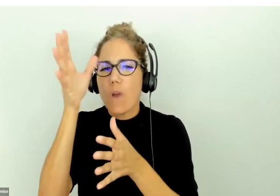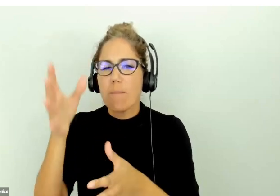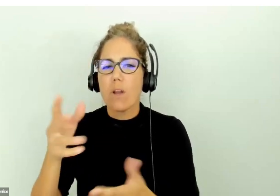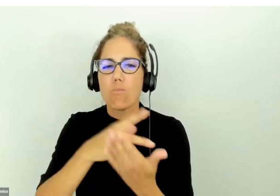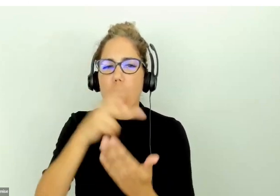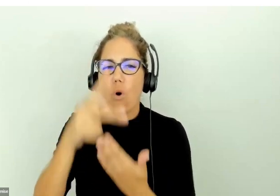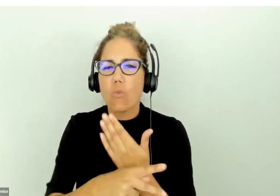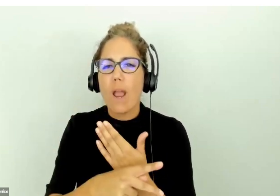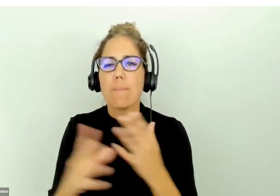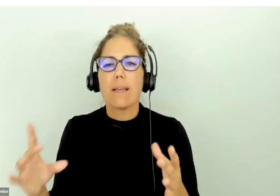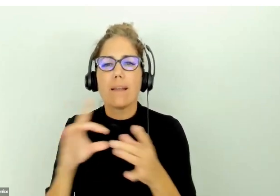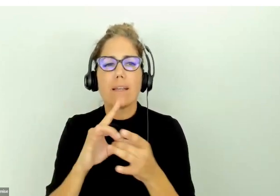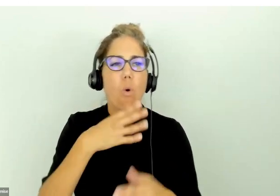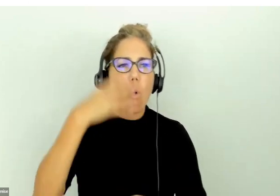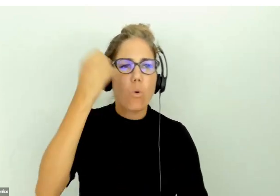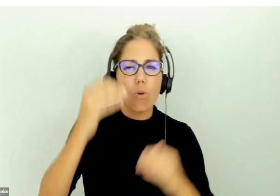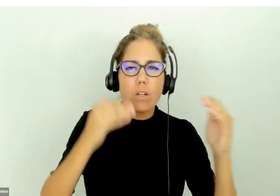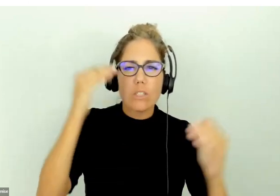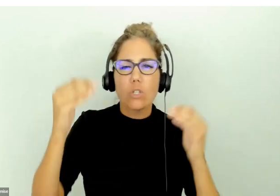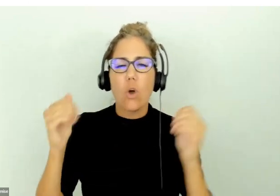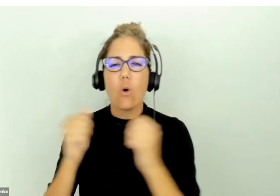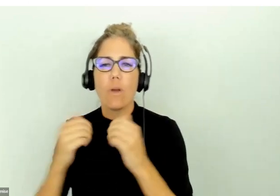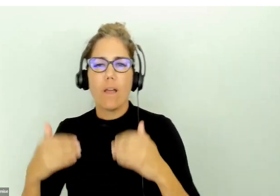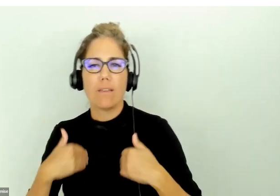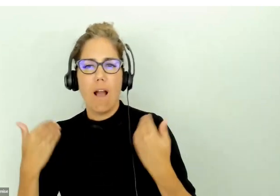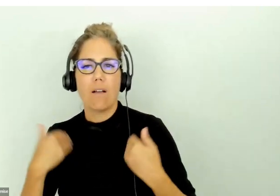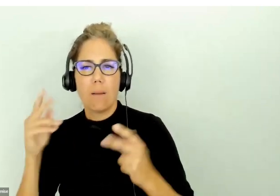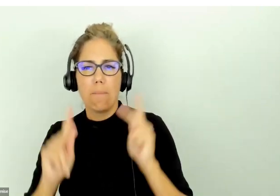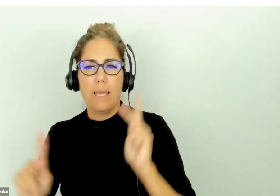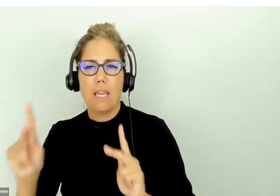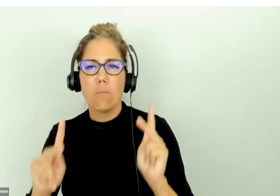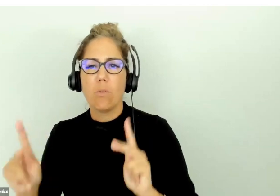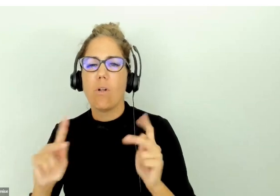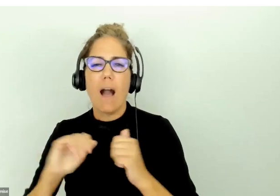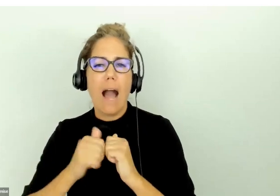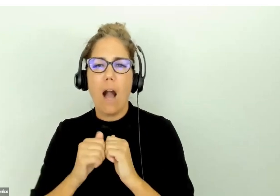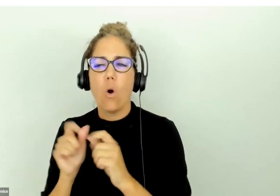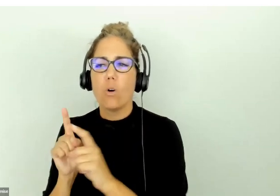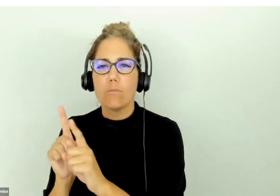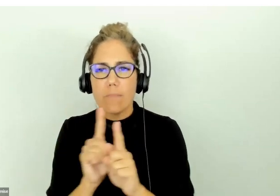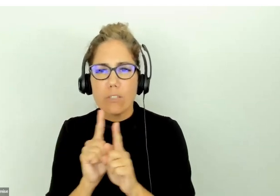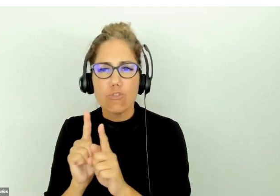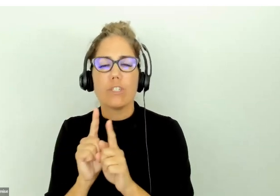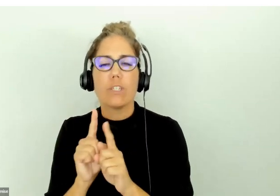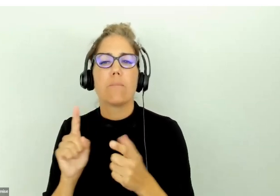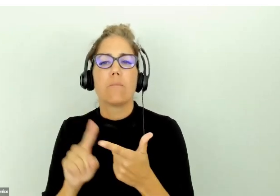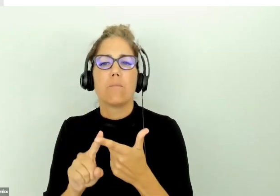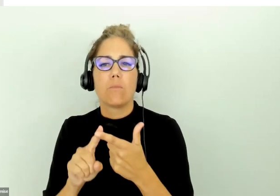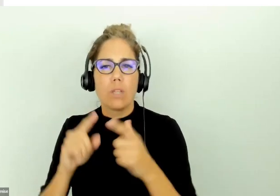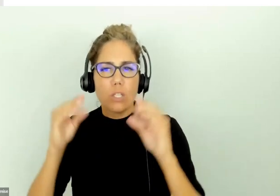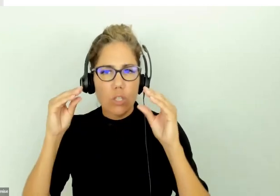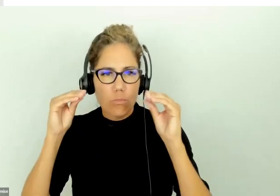young people to support healthy futures through mentorship and tutoring.